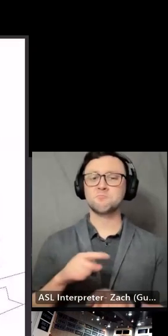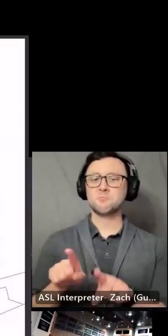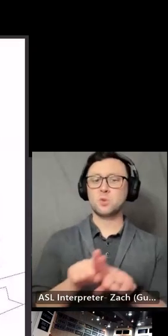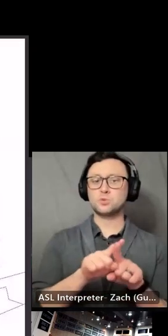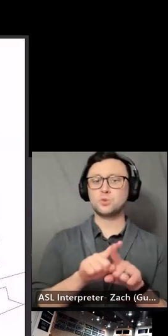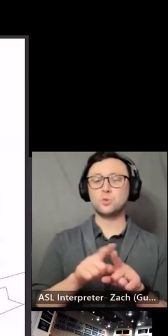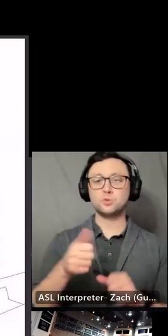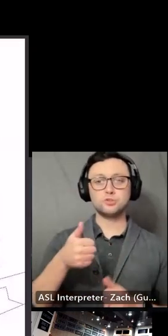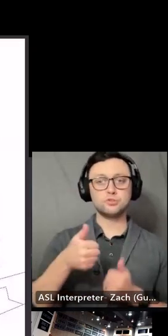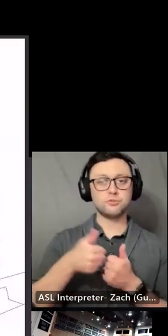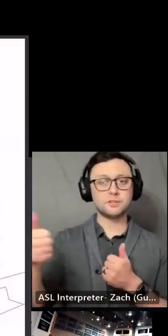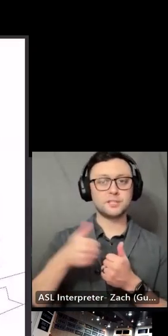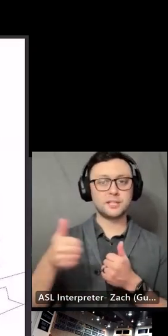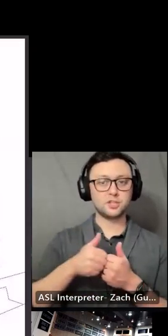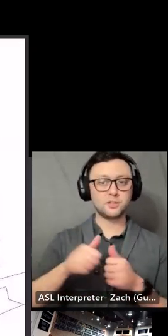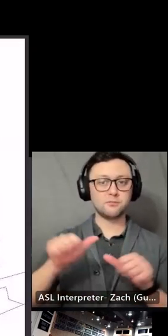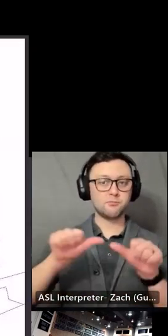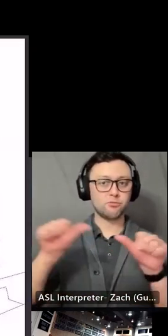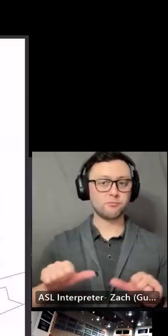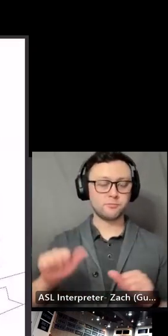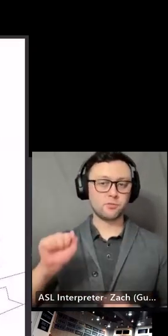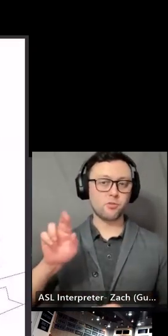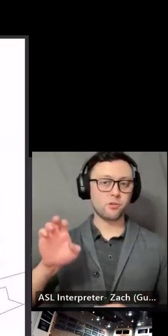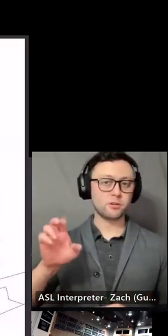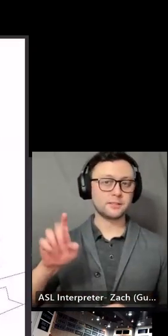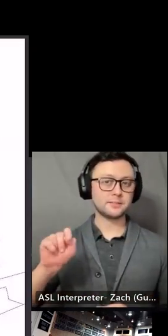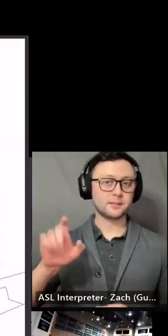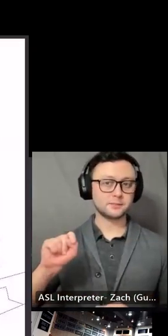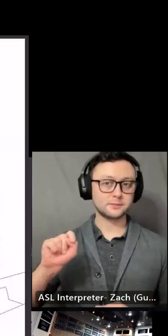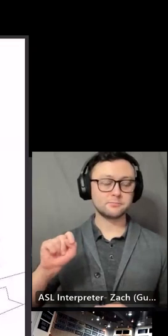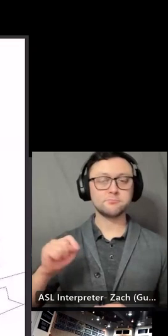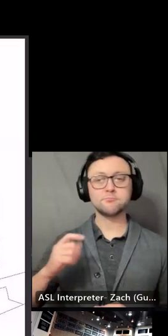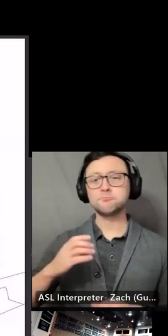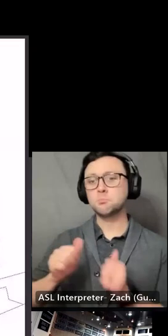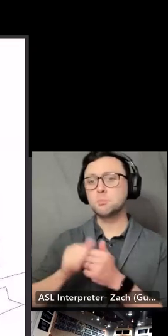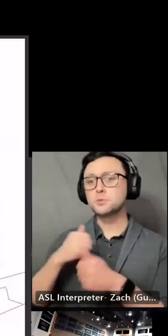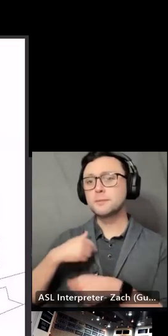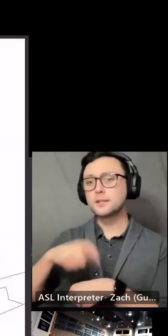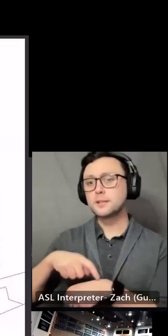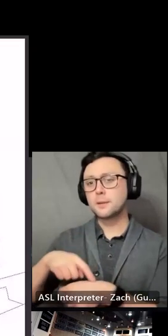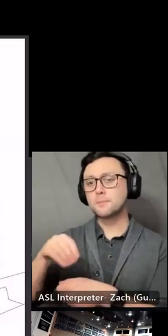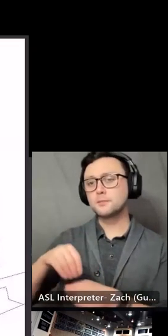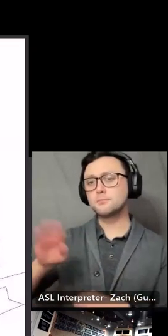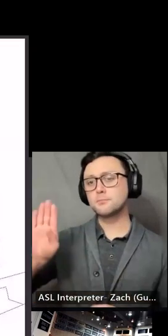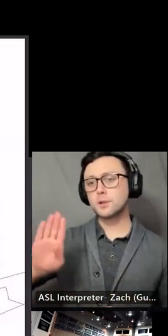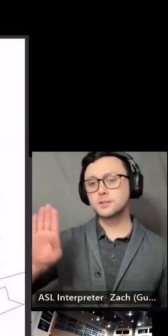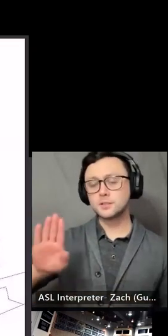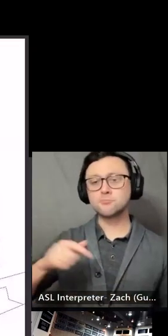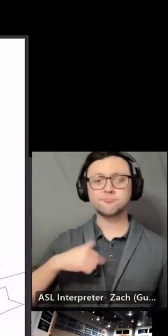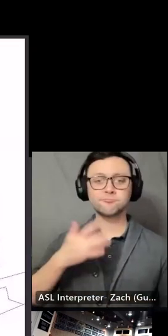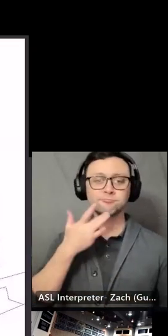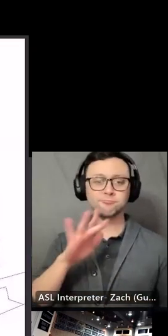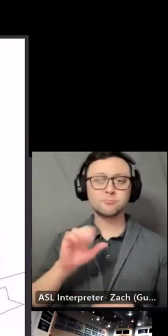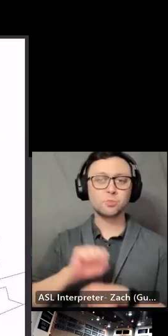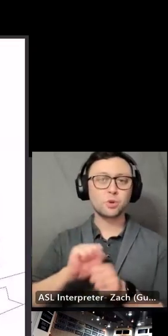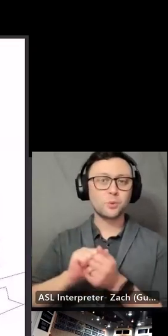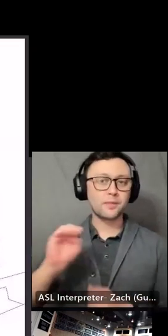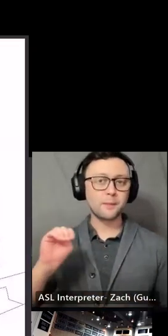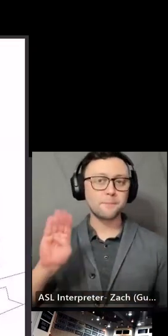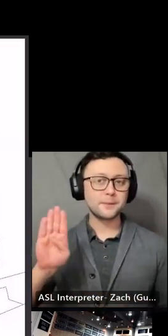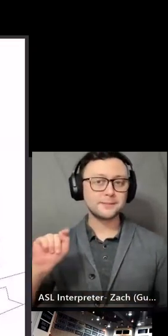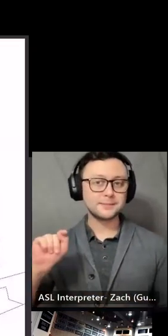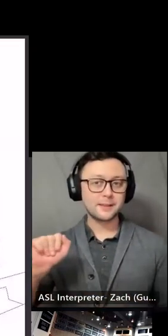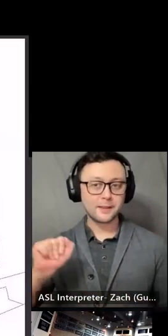transportation architect. Much of my career in Boston, I've been had the pleasure of working with the MBTA. I